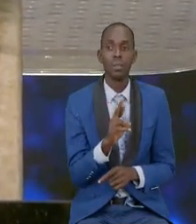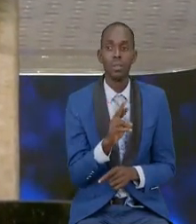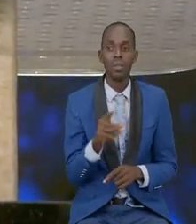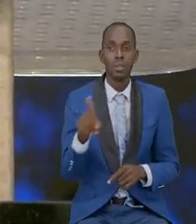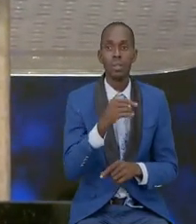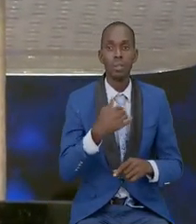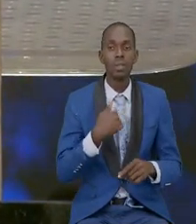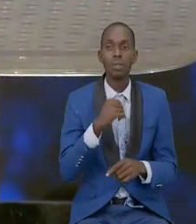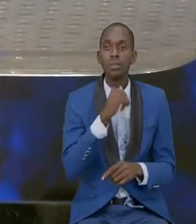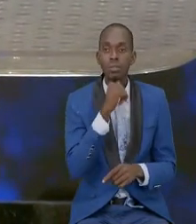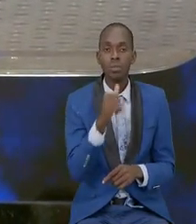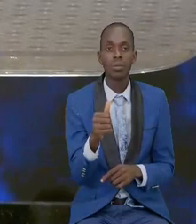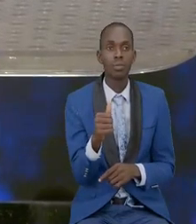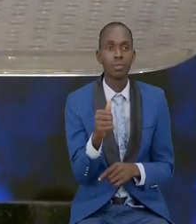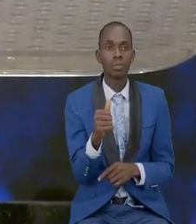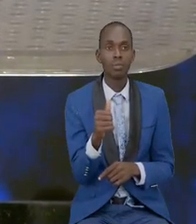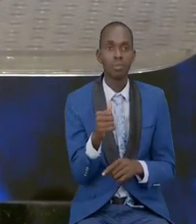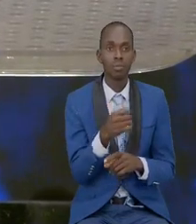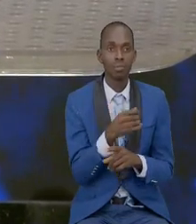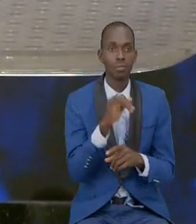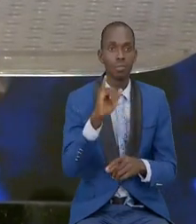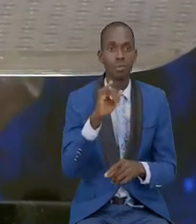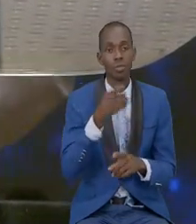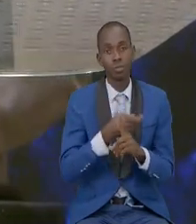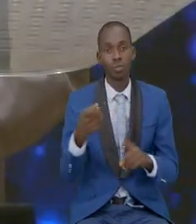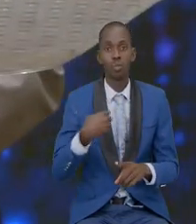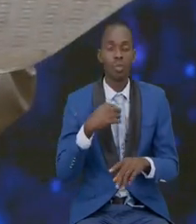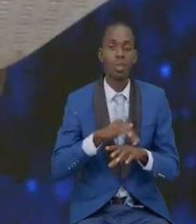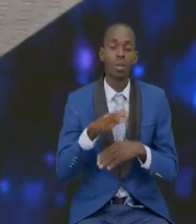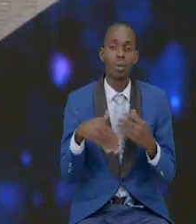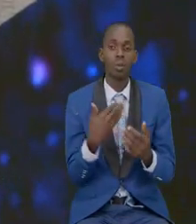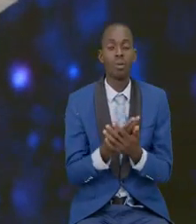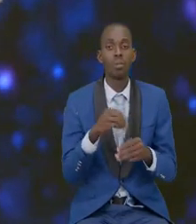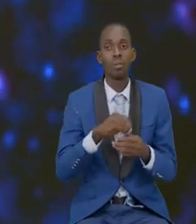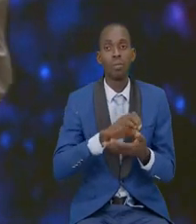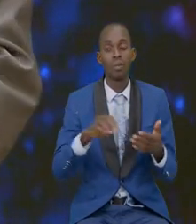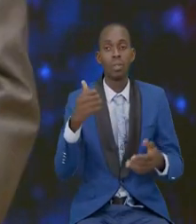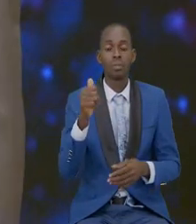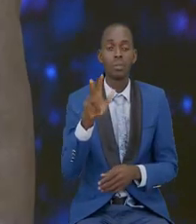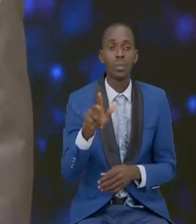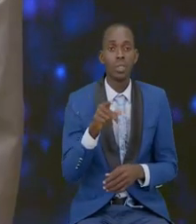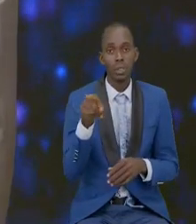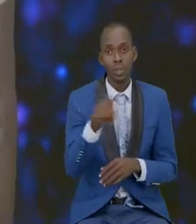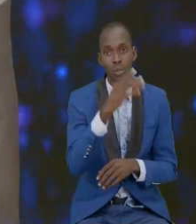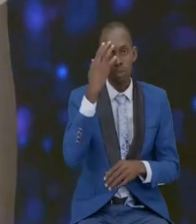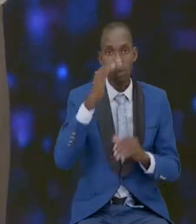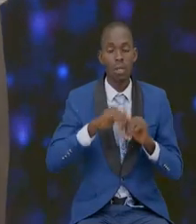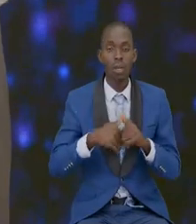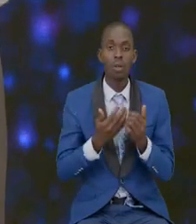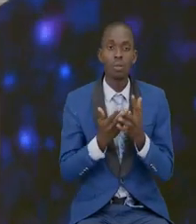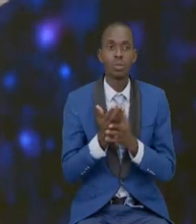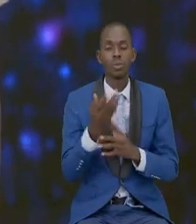not injured me at all. Verse 13, ye know how through